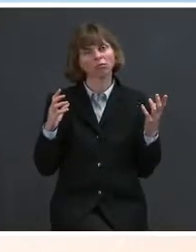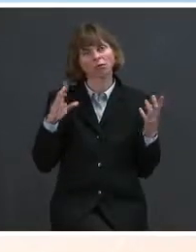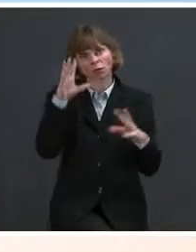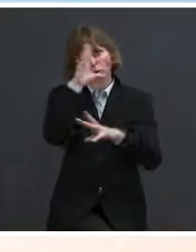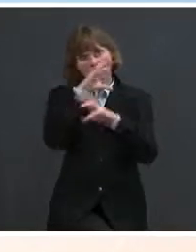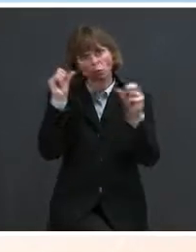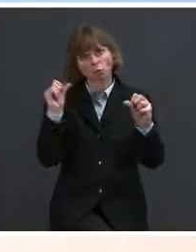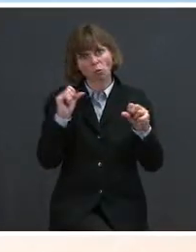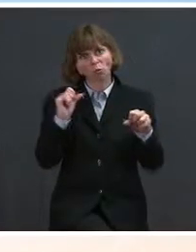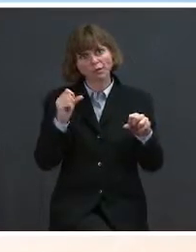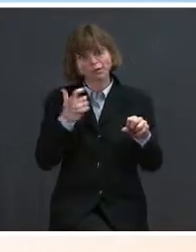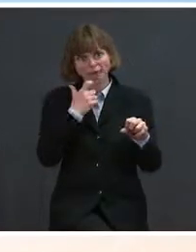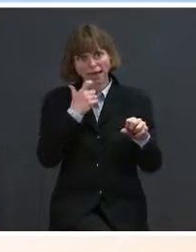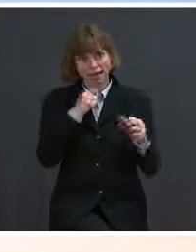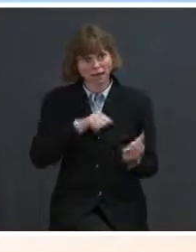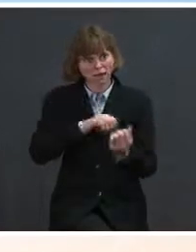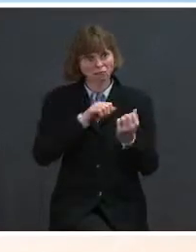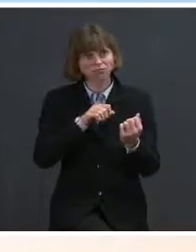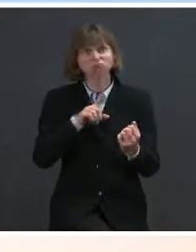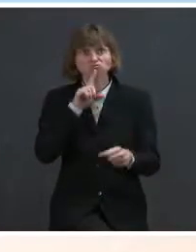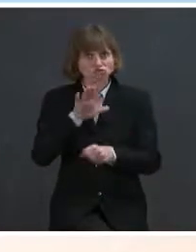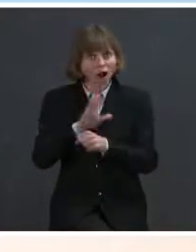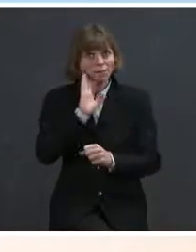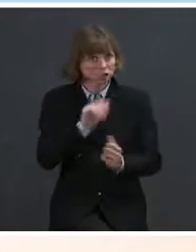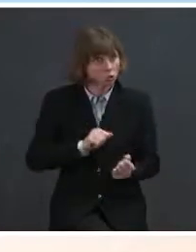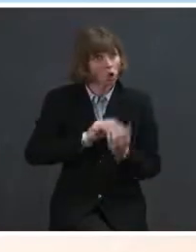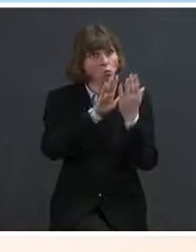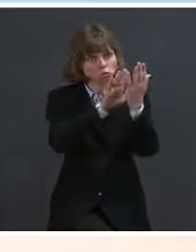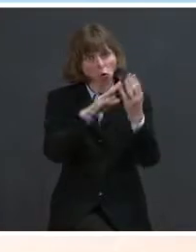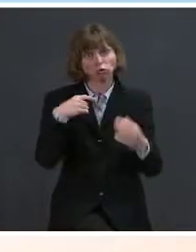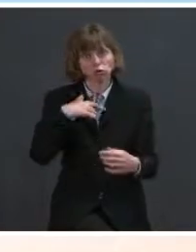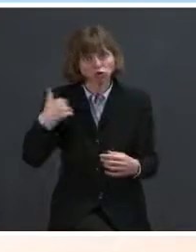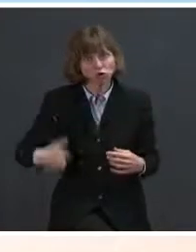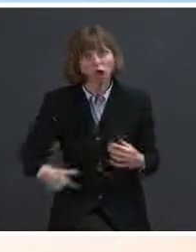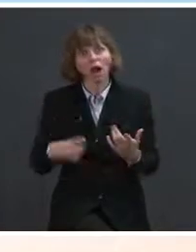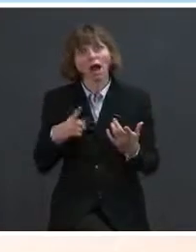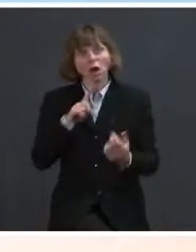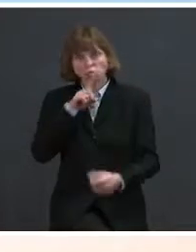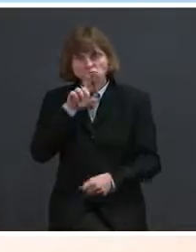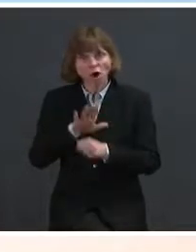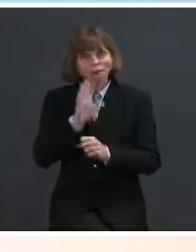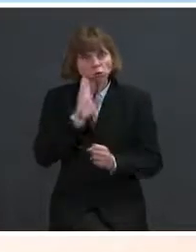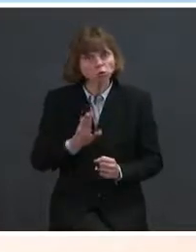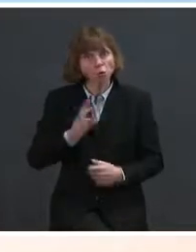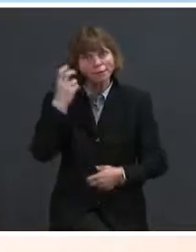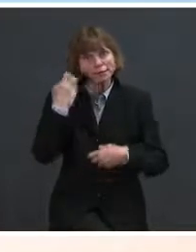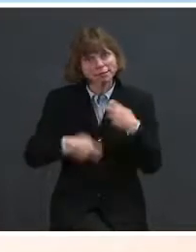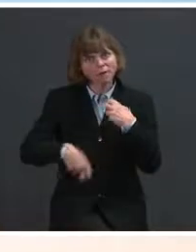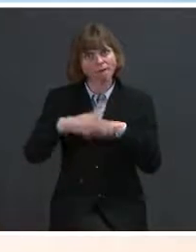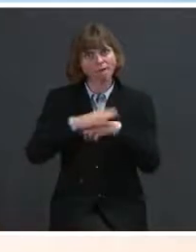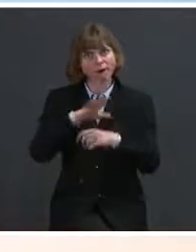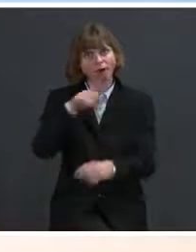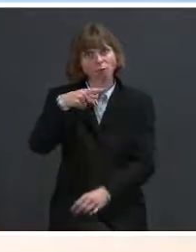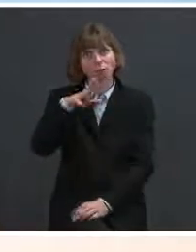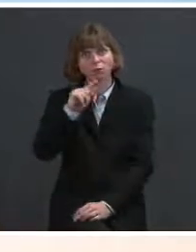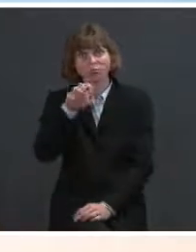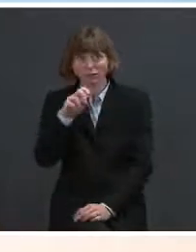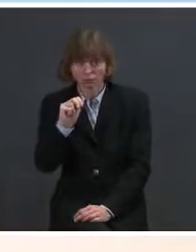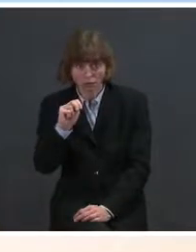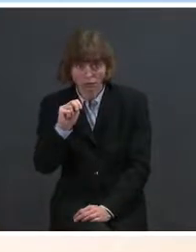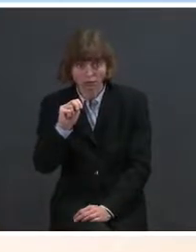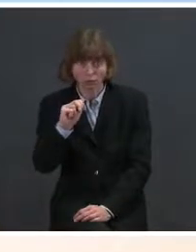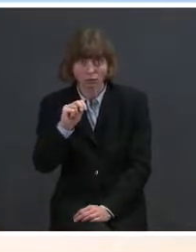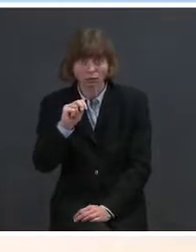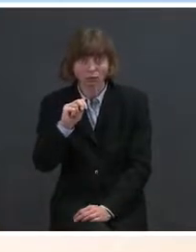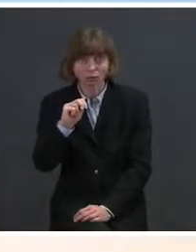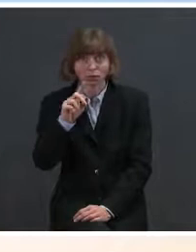vowed a new approach on China. He vowed to be tough on Putin. But as he's in his early days as administration, both Republicans and Democrats alike have suggested that